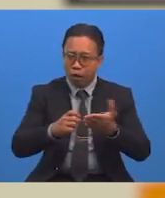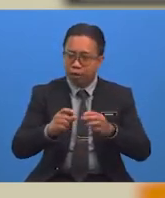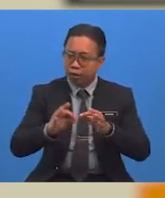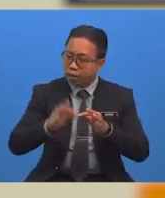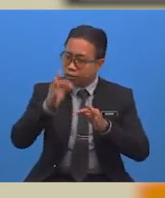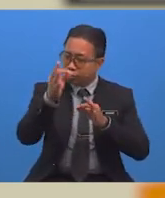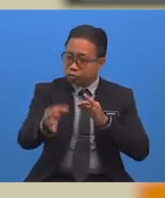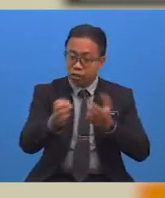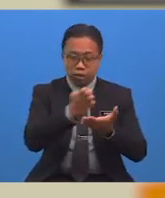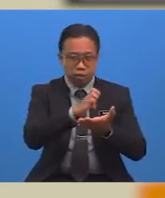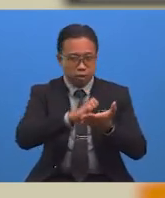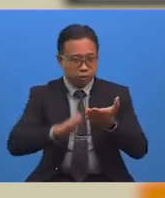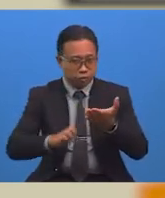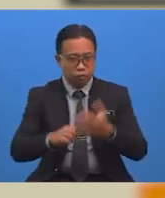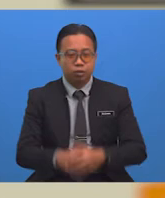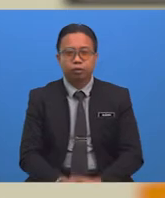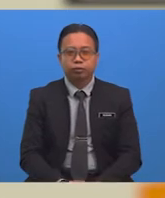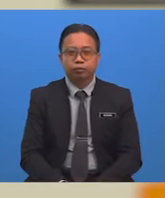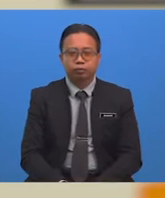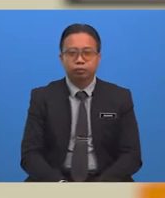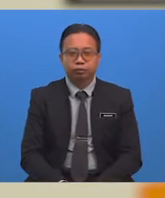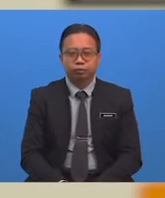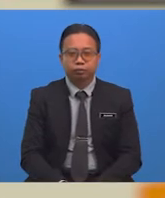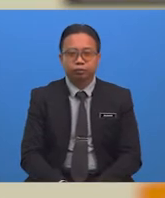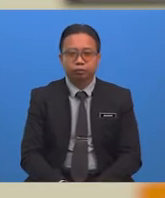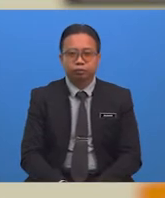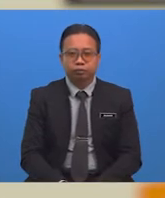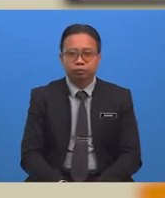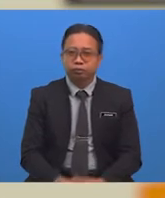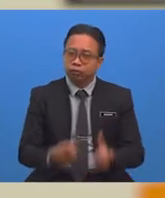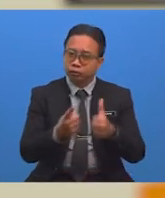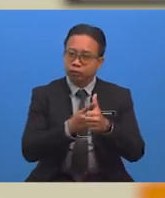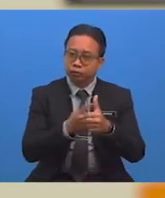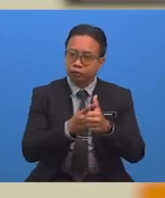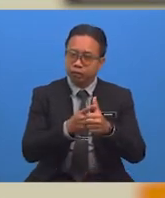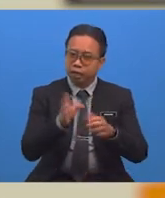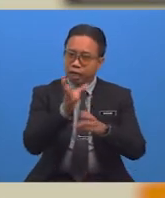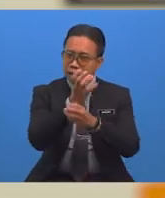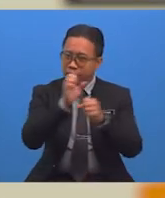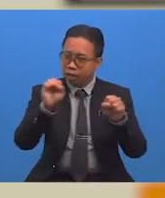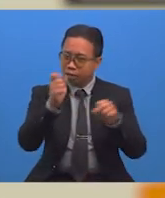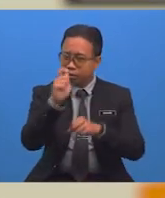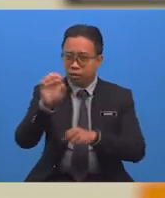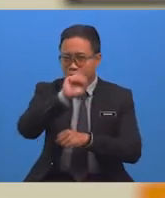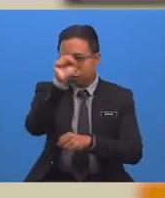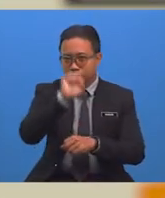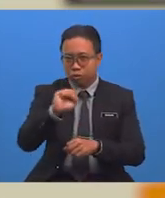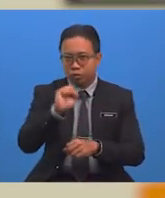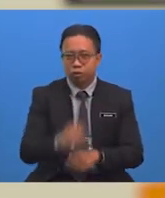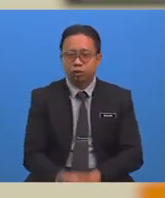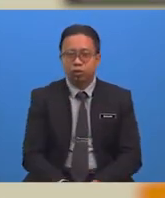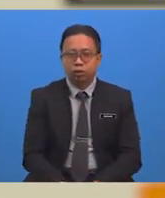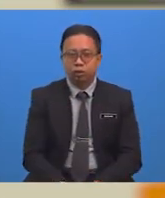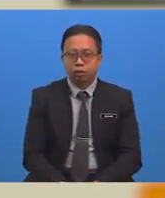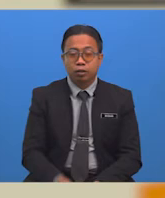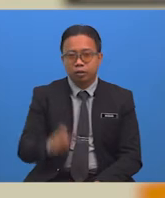essay, particularly argumentative writing. Firstly, analyze the question,